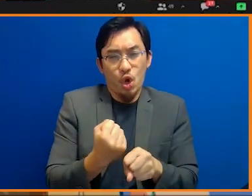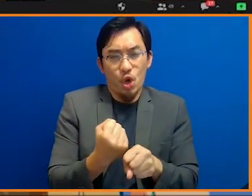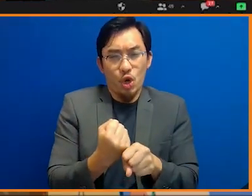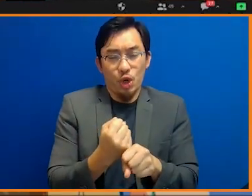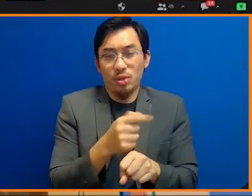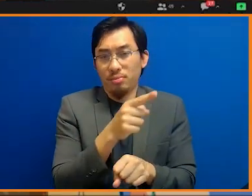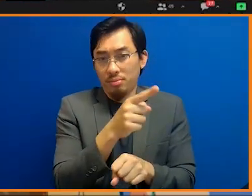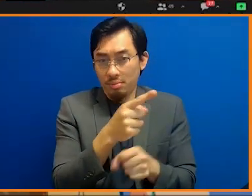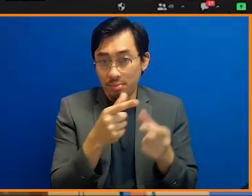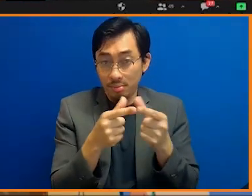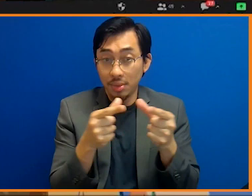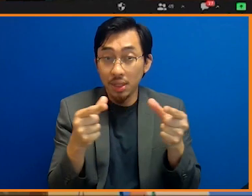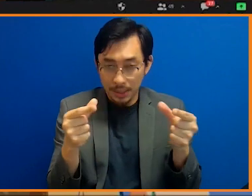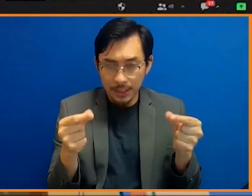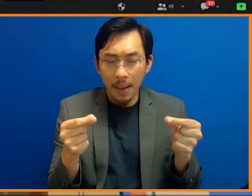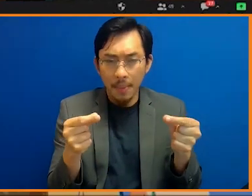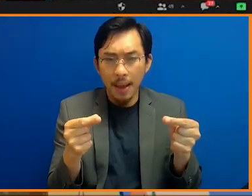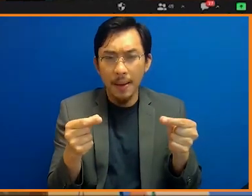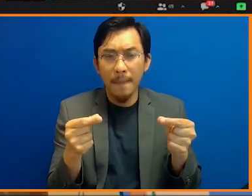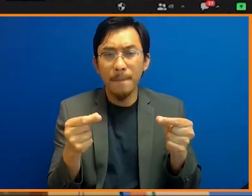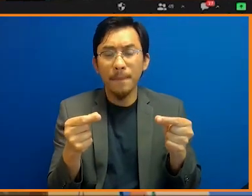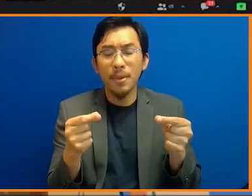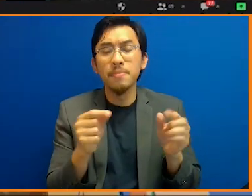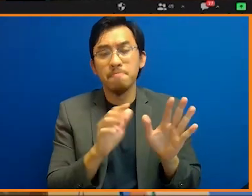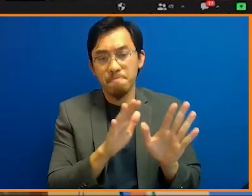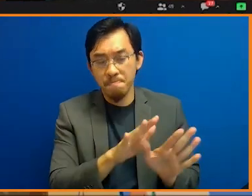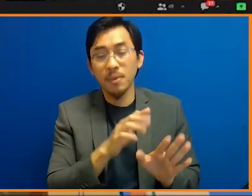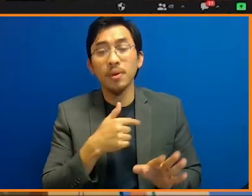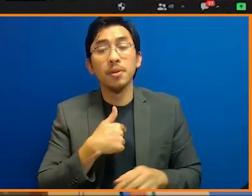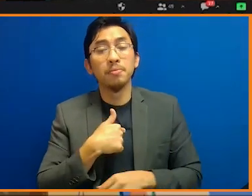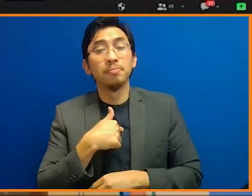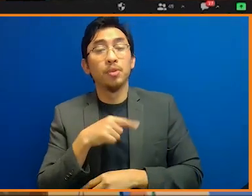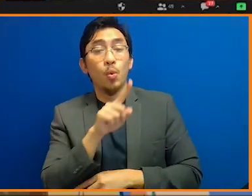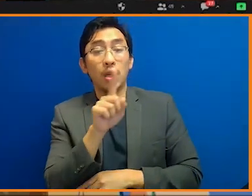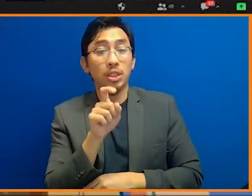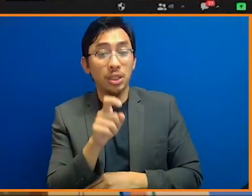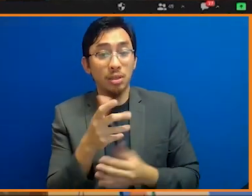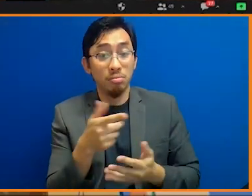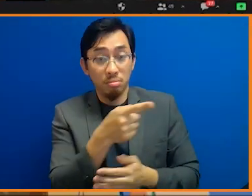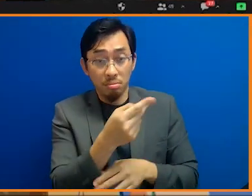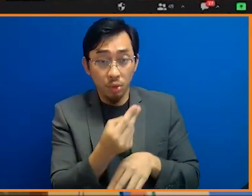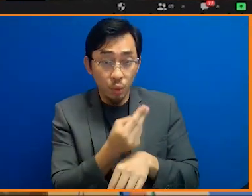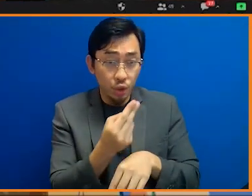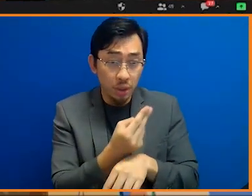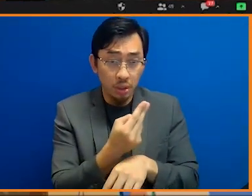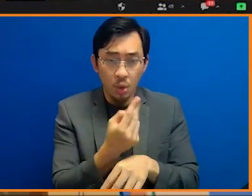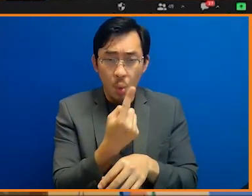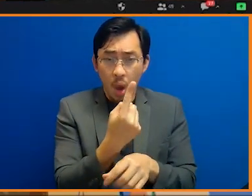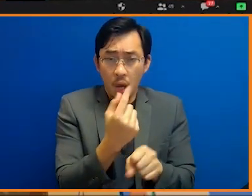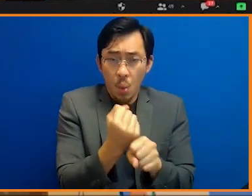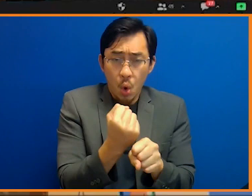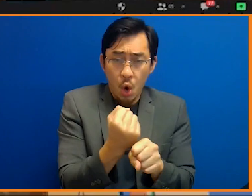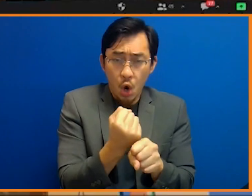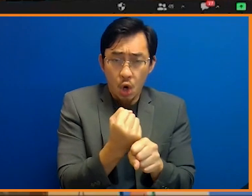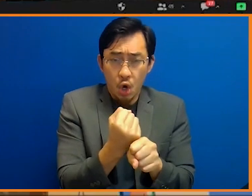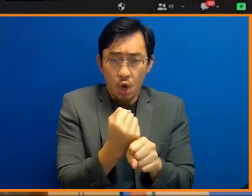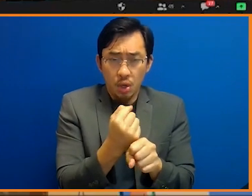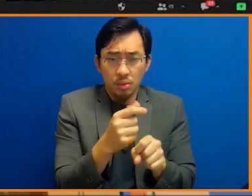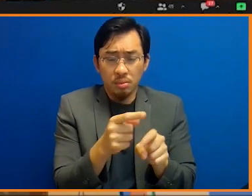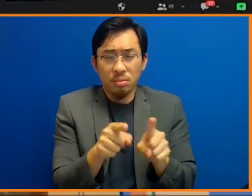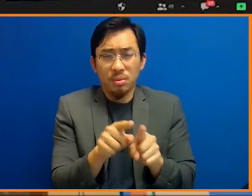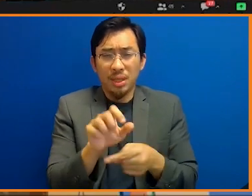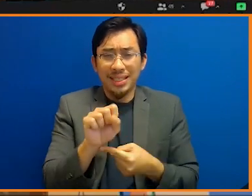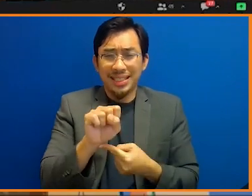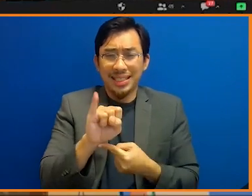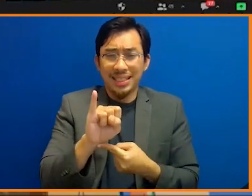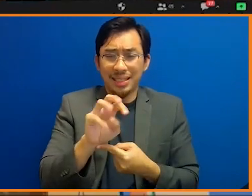by some fault in around Japan. And my question is, did you use